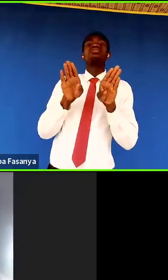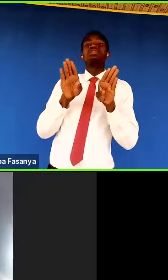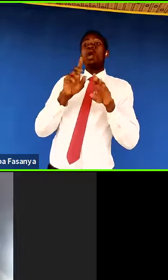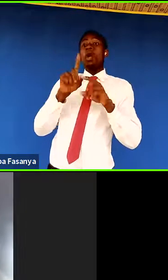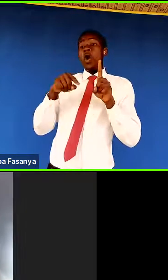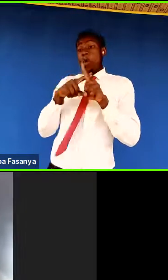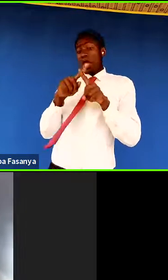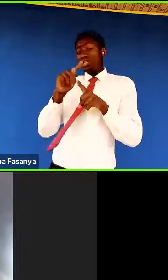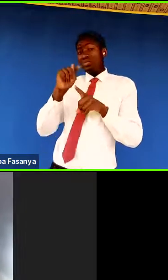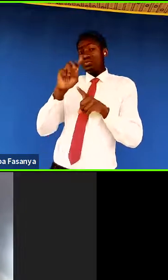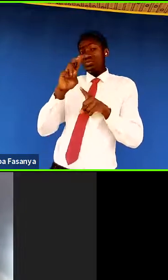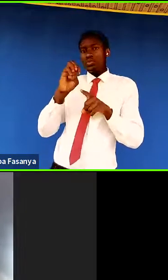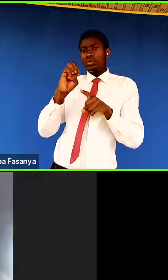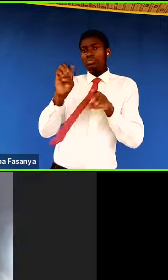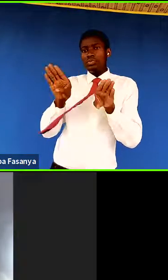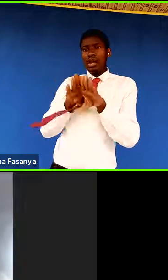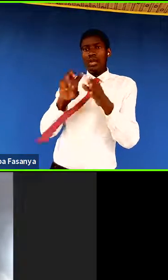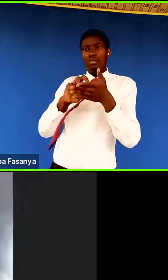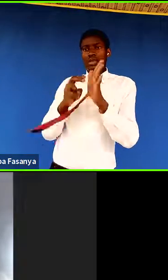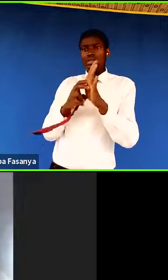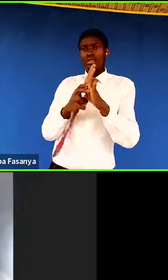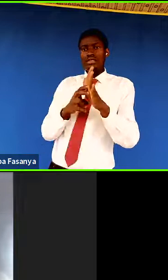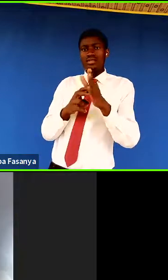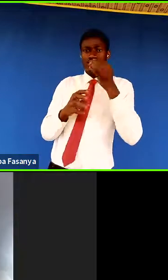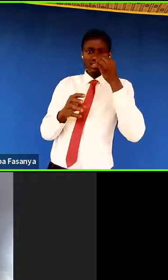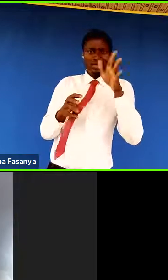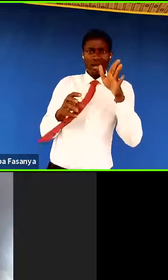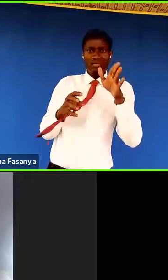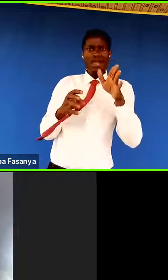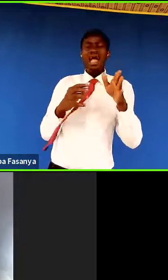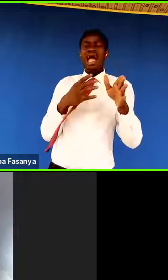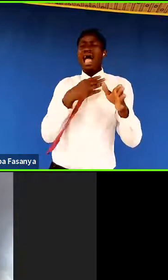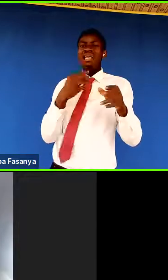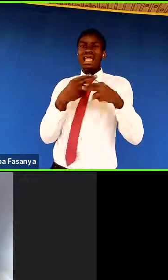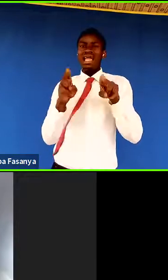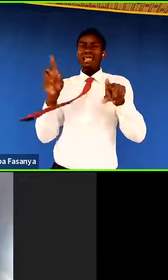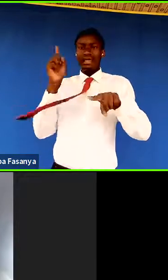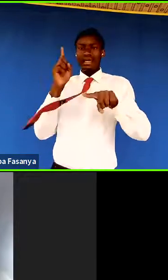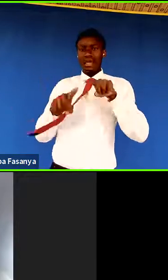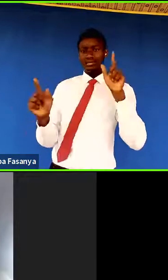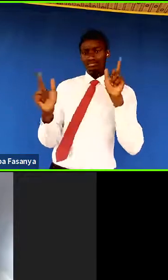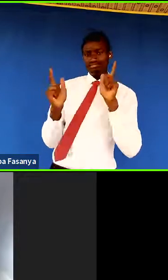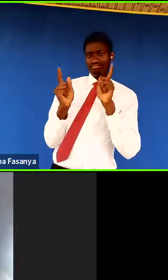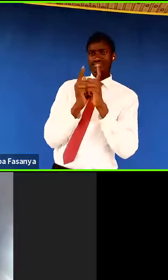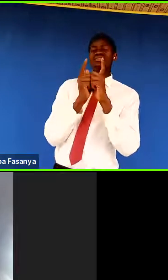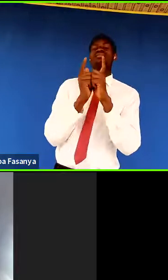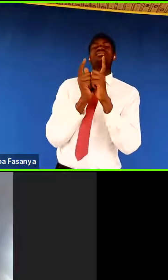eggs cannot meet. Okay. Also,